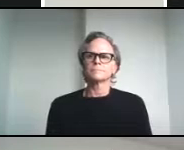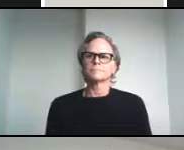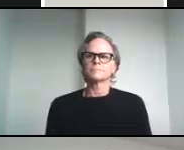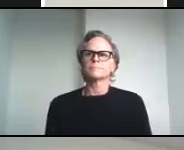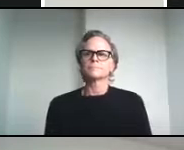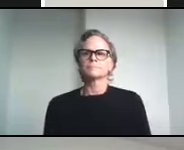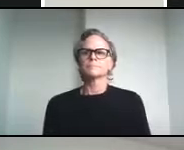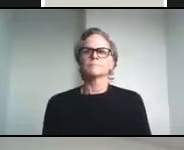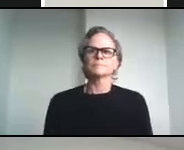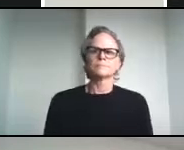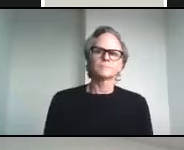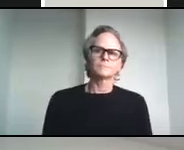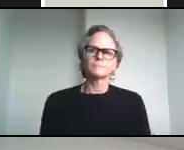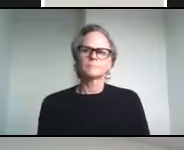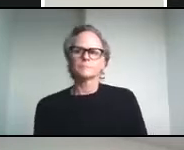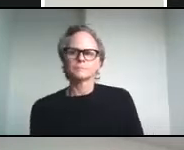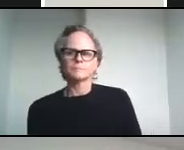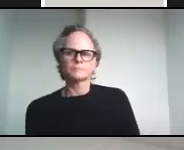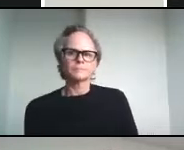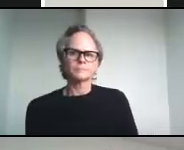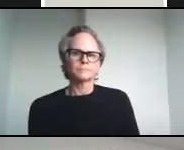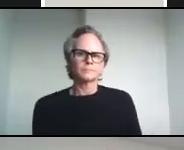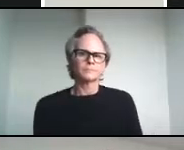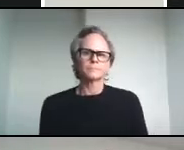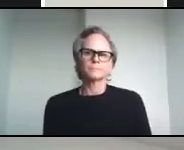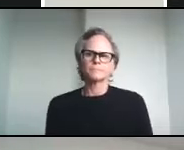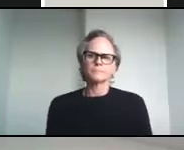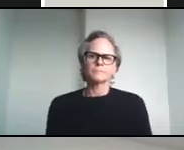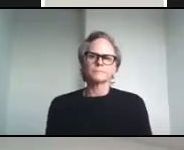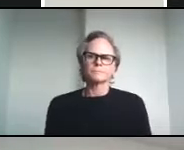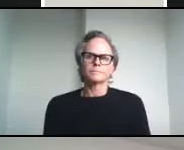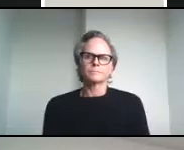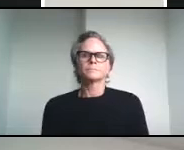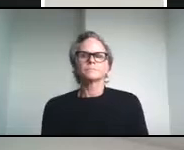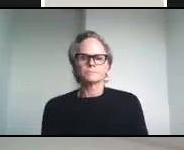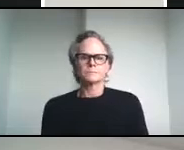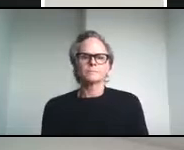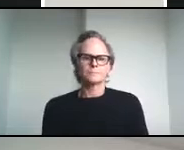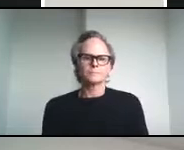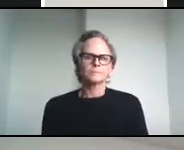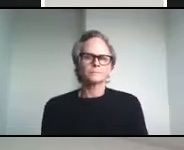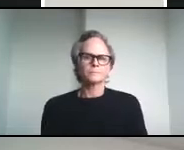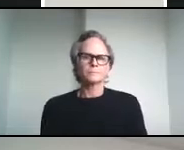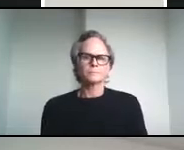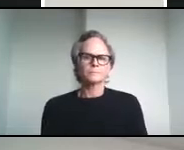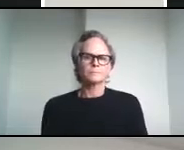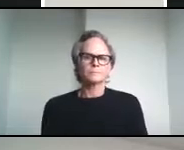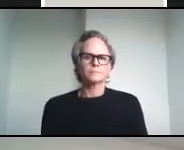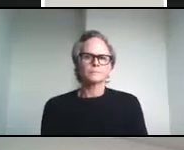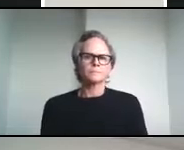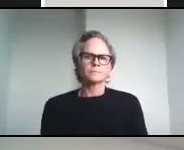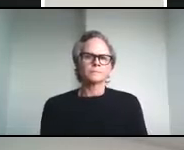Linda Demers, who is a longtime librarian and space planner who we've consulted with and has helped us immensely on this